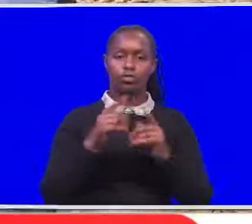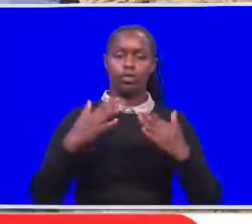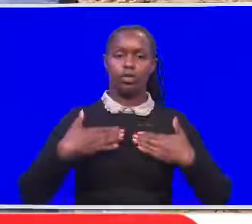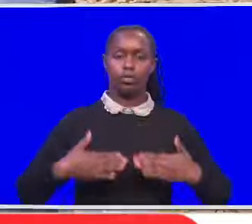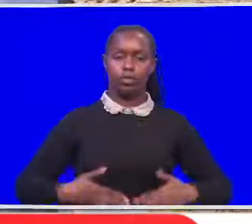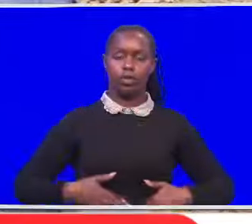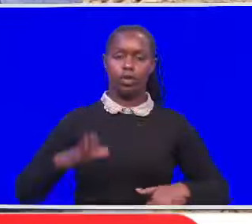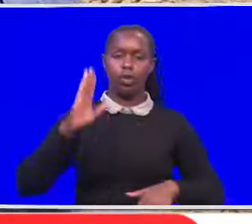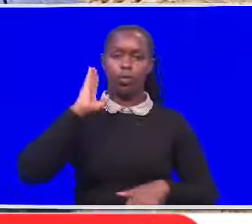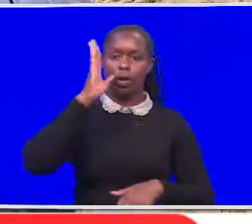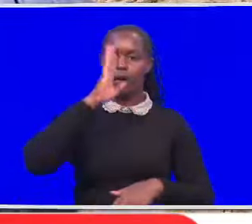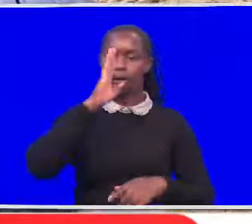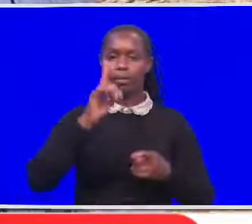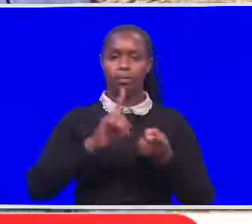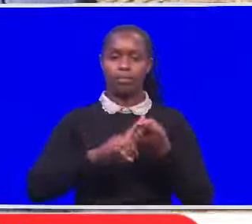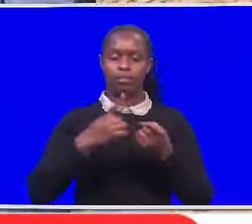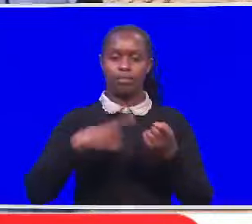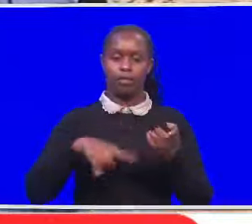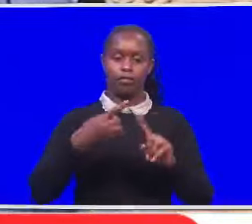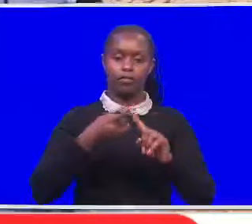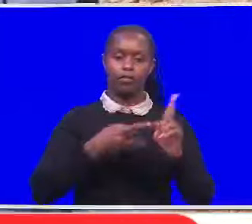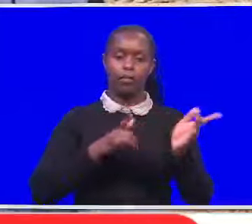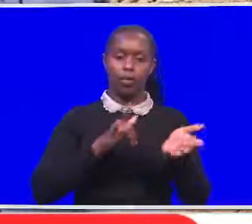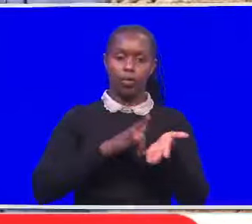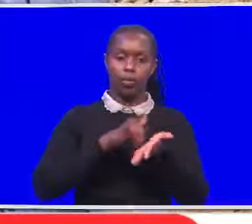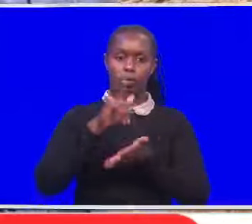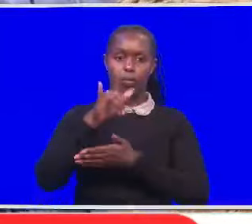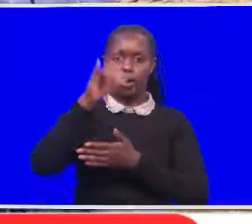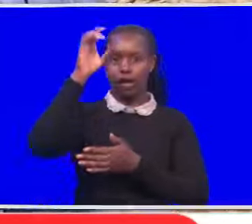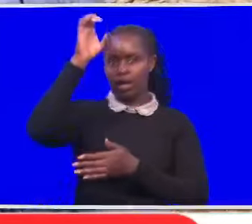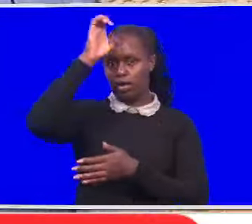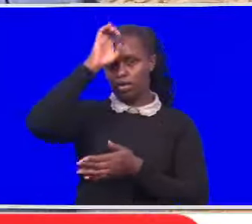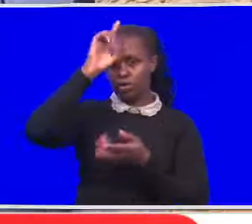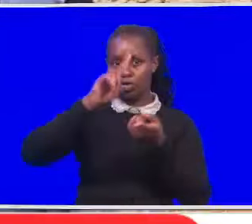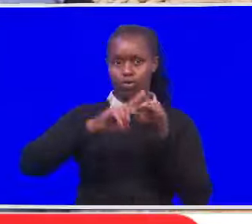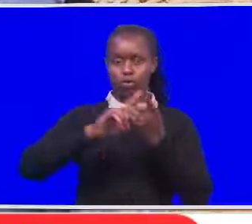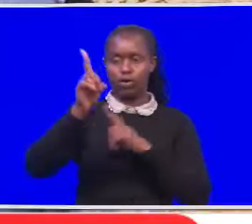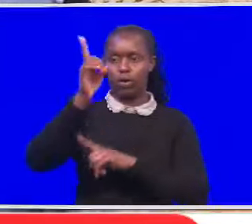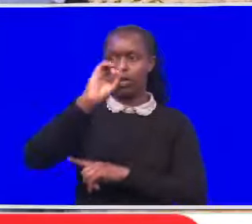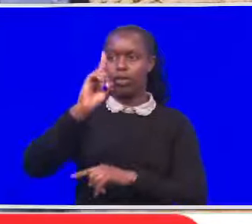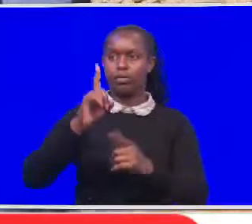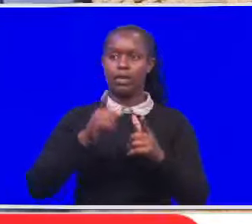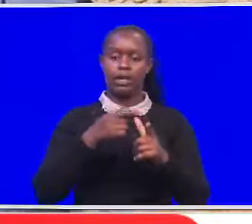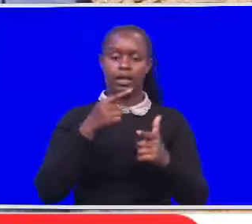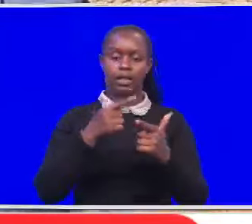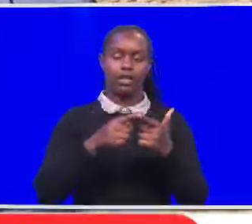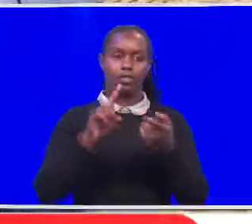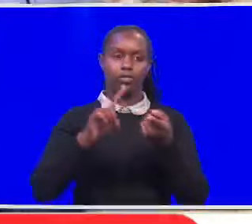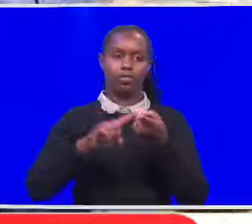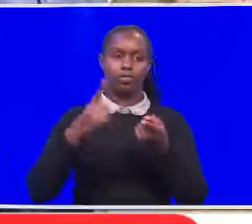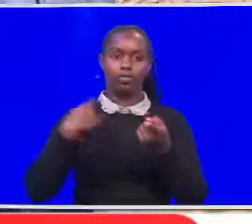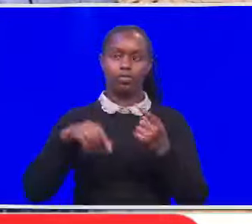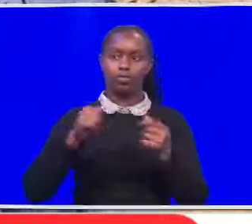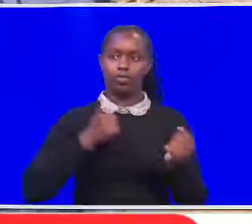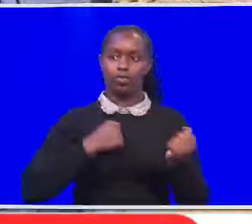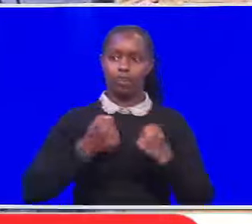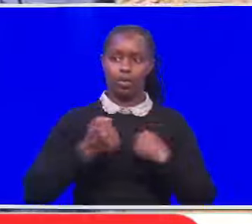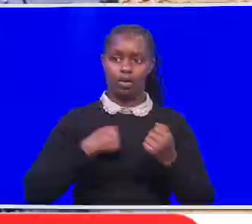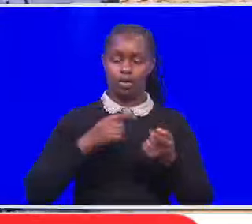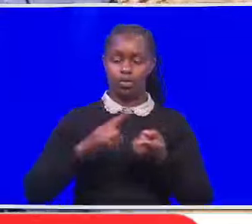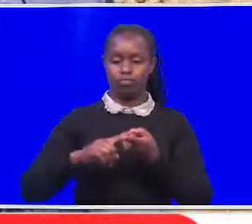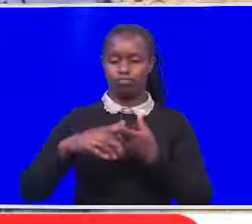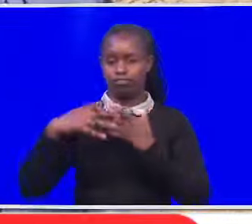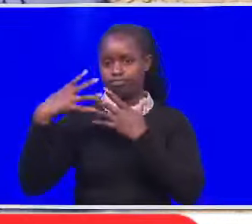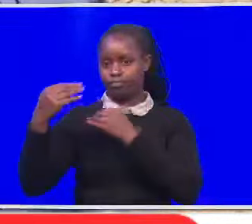from Eldoret Airport all the way to Nairobi, and then to get the Rwandese flight all the way to